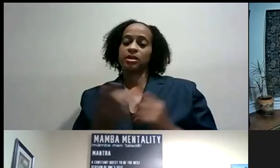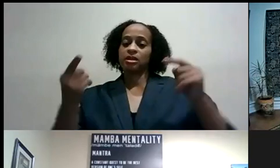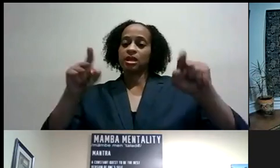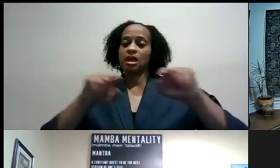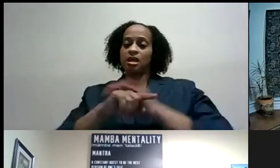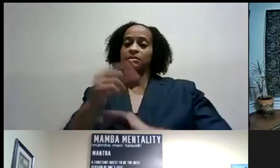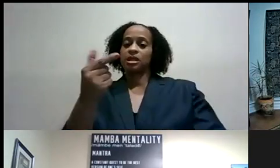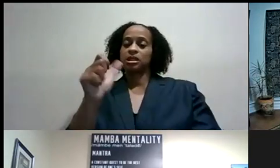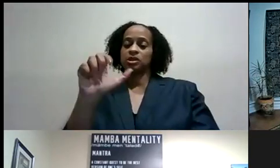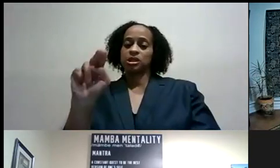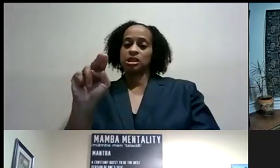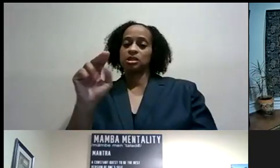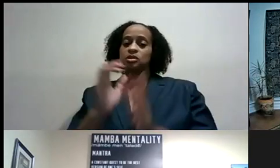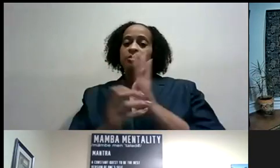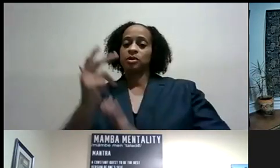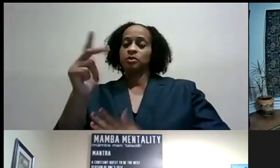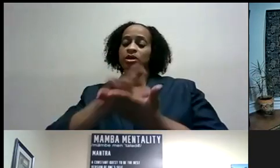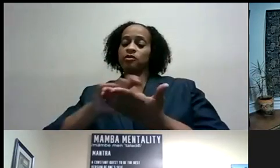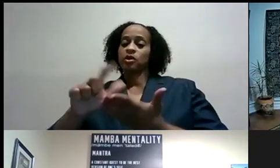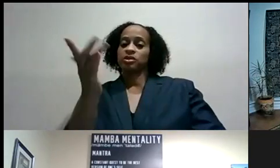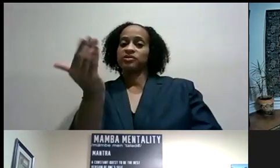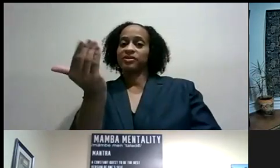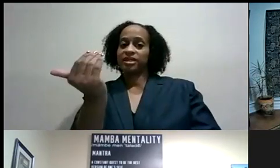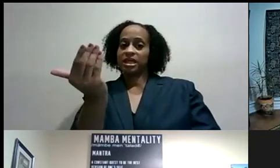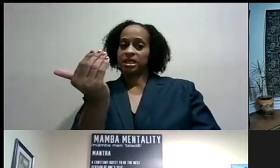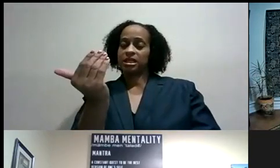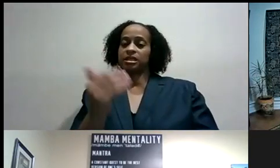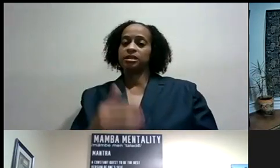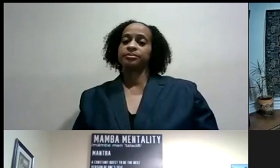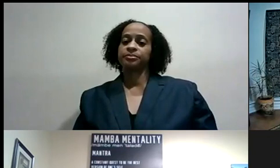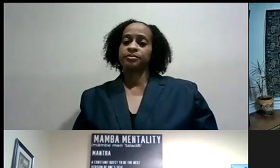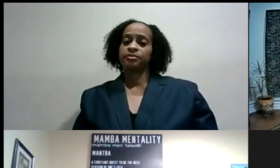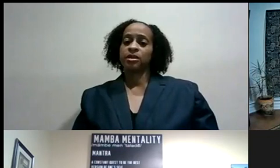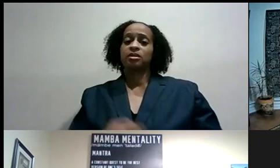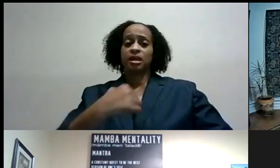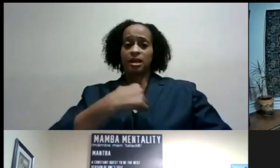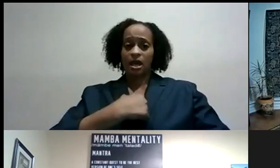3 and 15, that I will put,